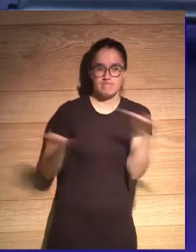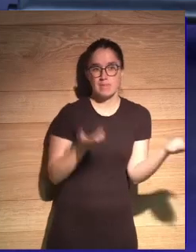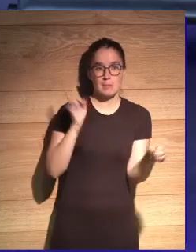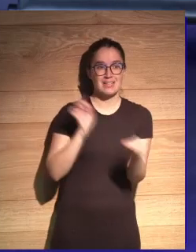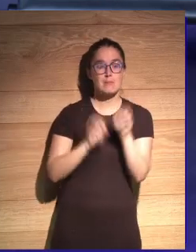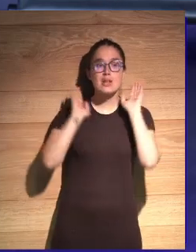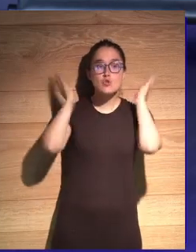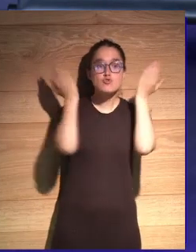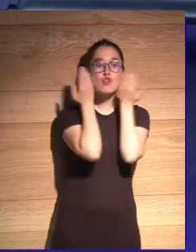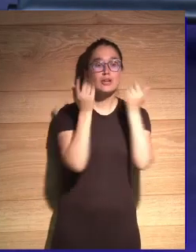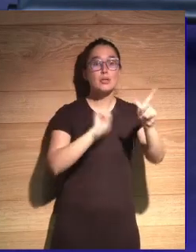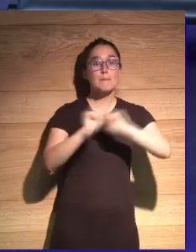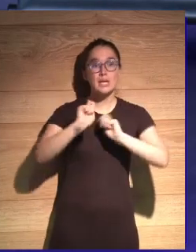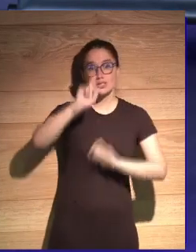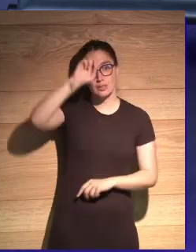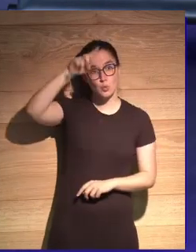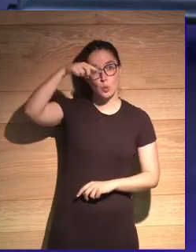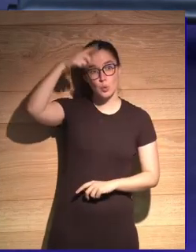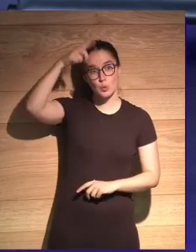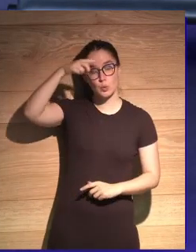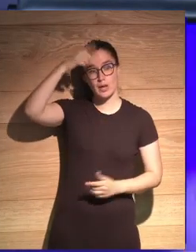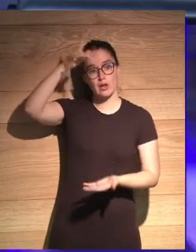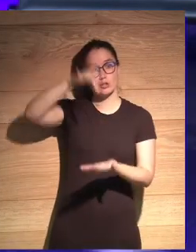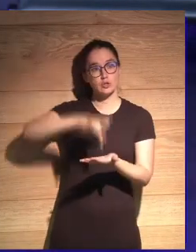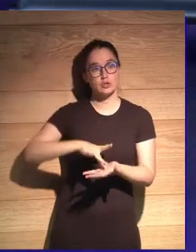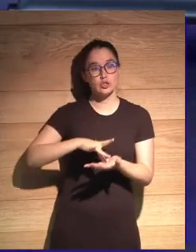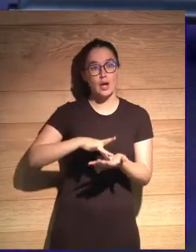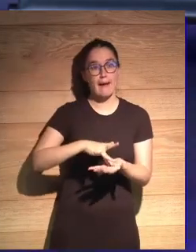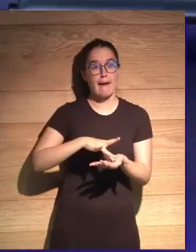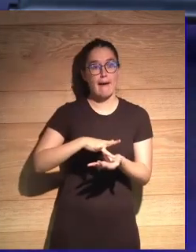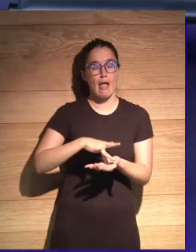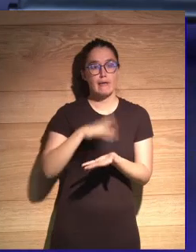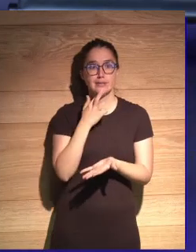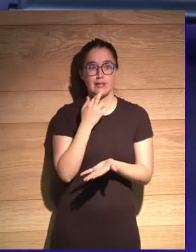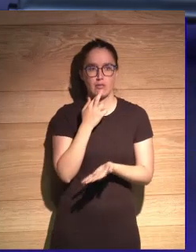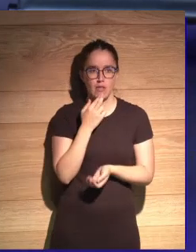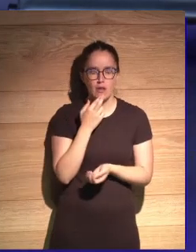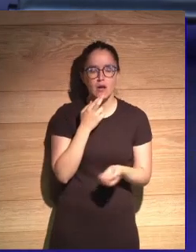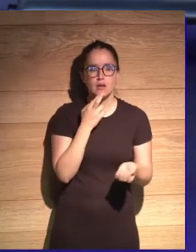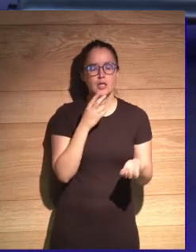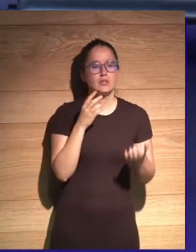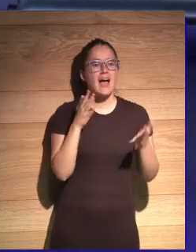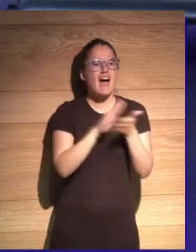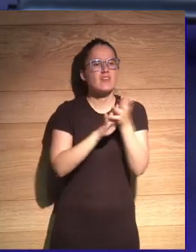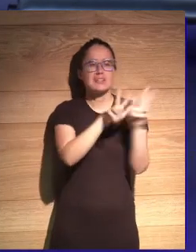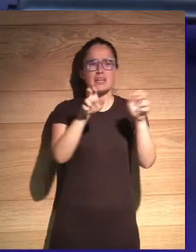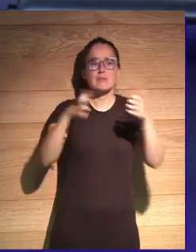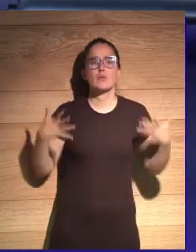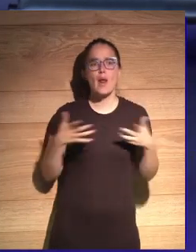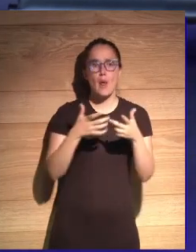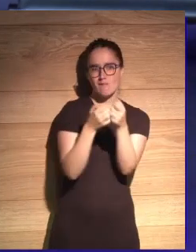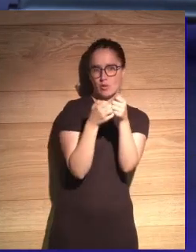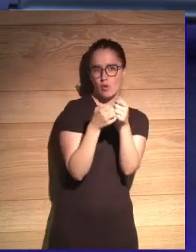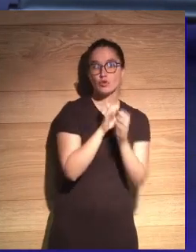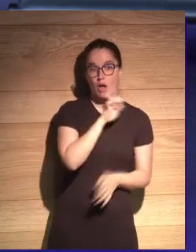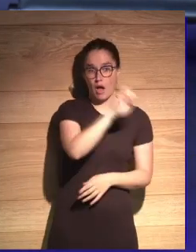Last May, I was invited to take part in a conference of cultural journalists in Santander. It